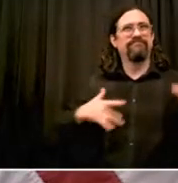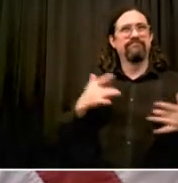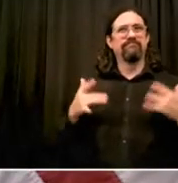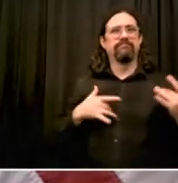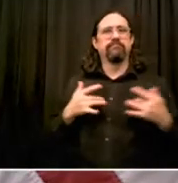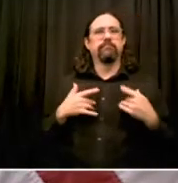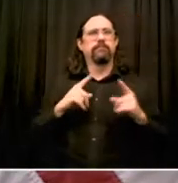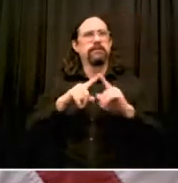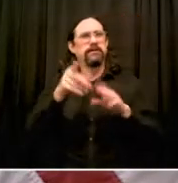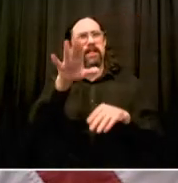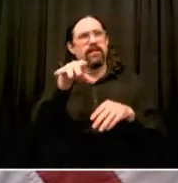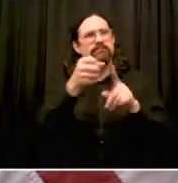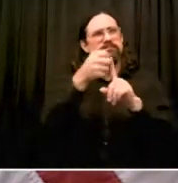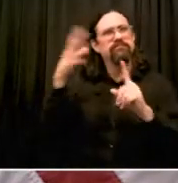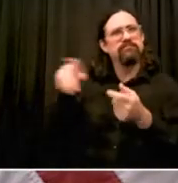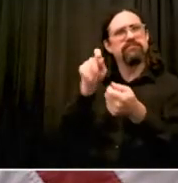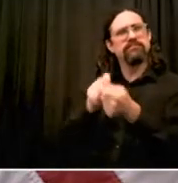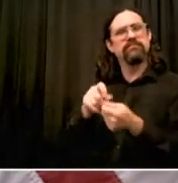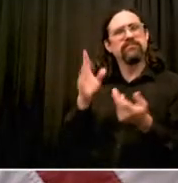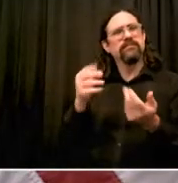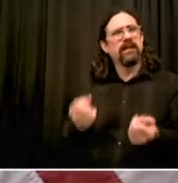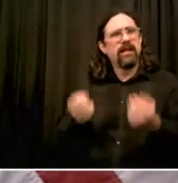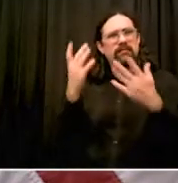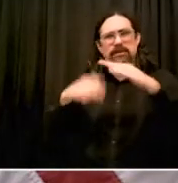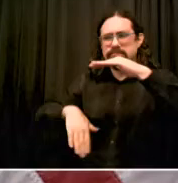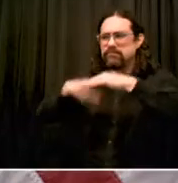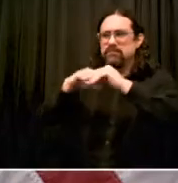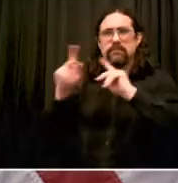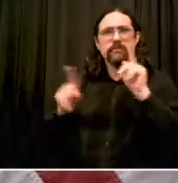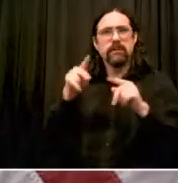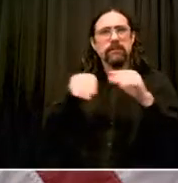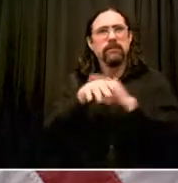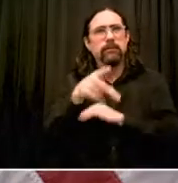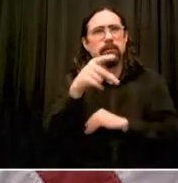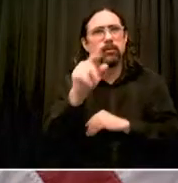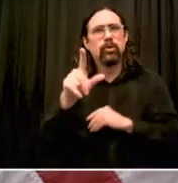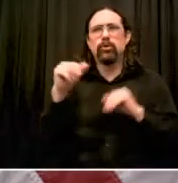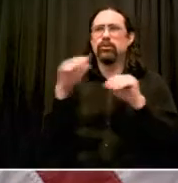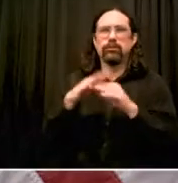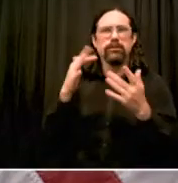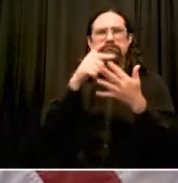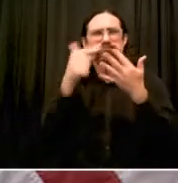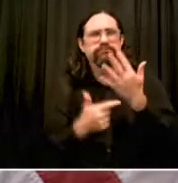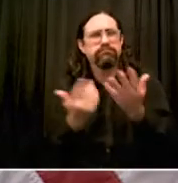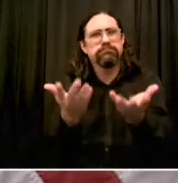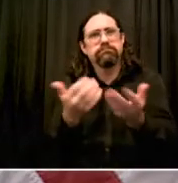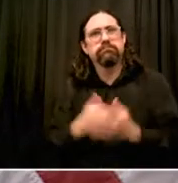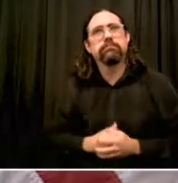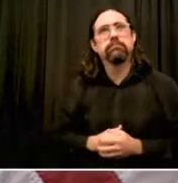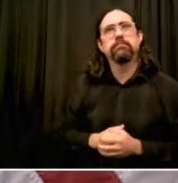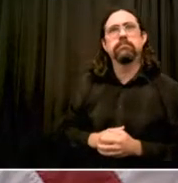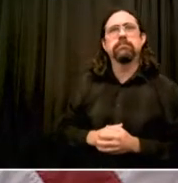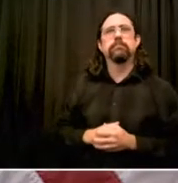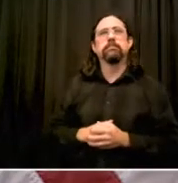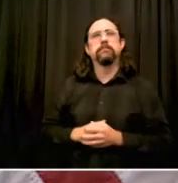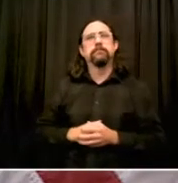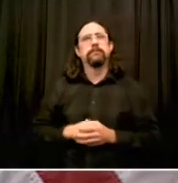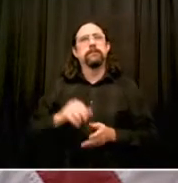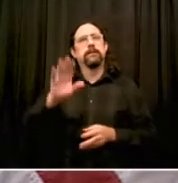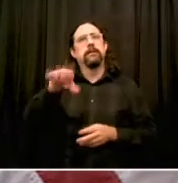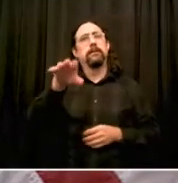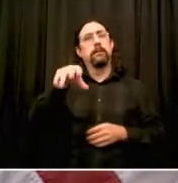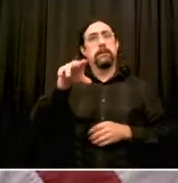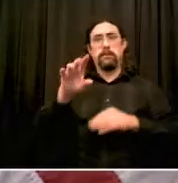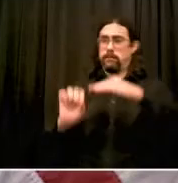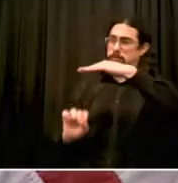a great question. Look, we're going to be careful about not overcrowding. Now, in the pools is a good situation, and doctors will